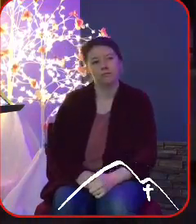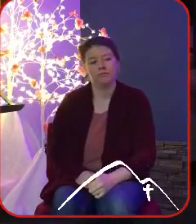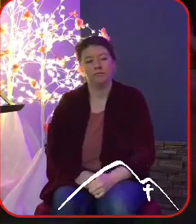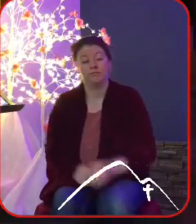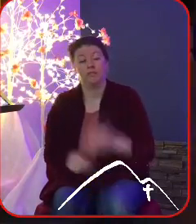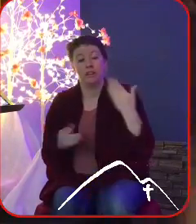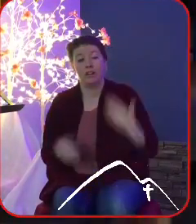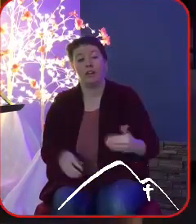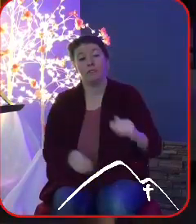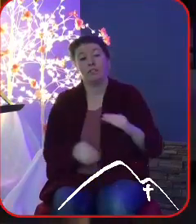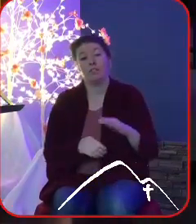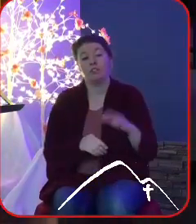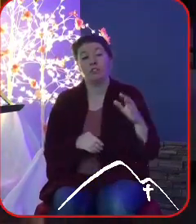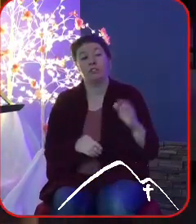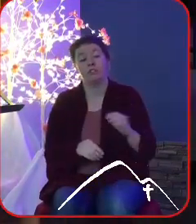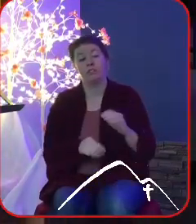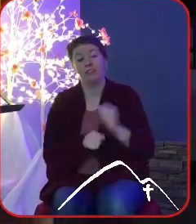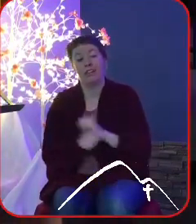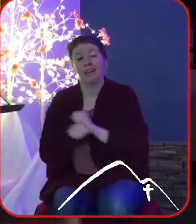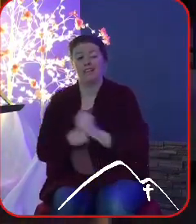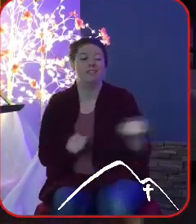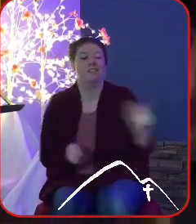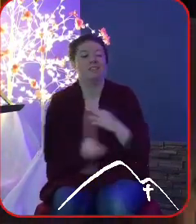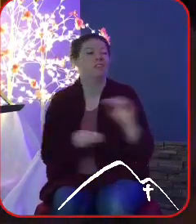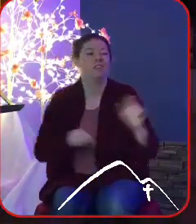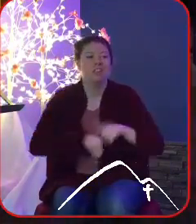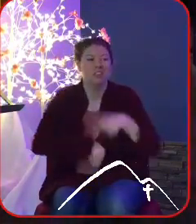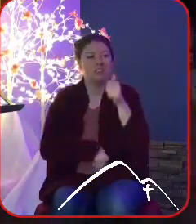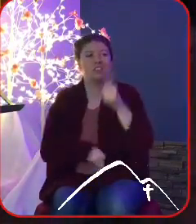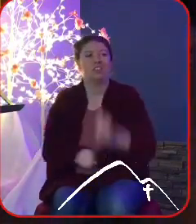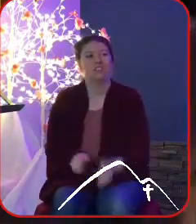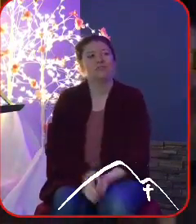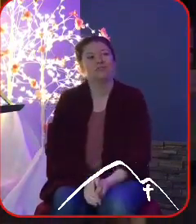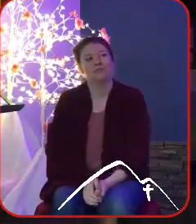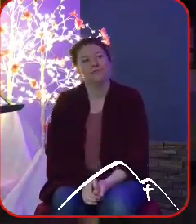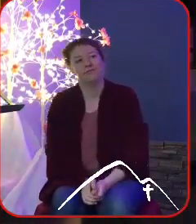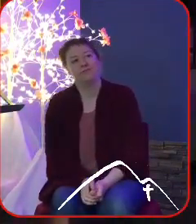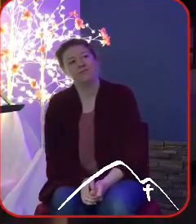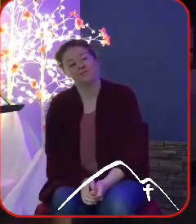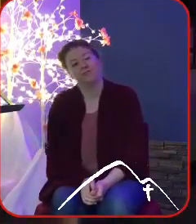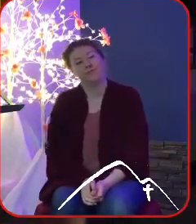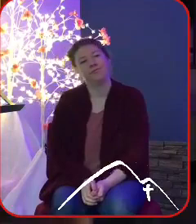I'm no longer a slave to fear.